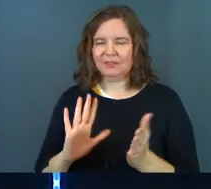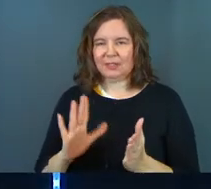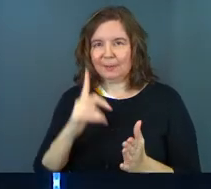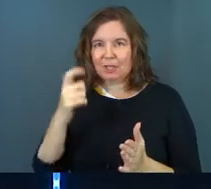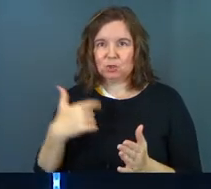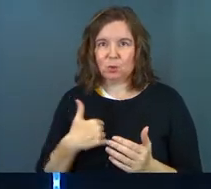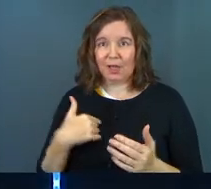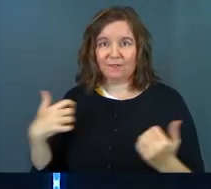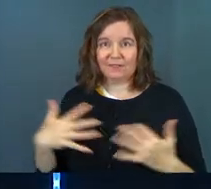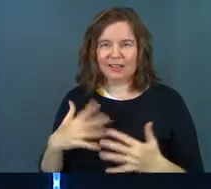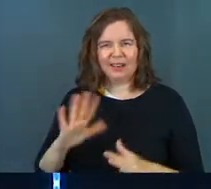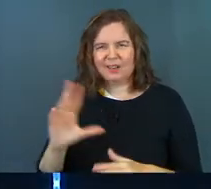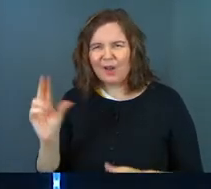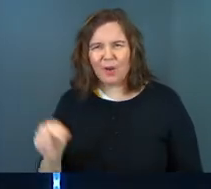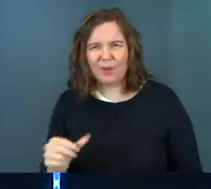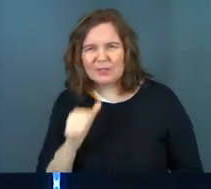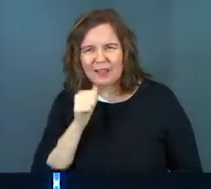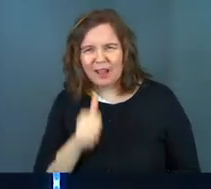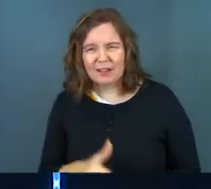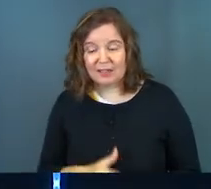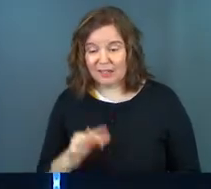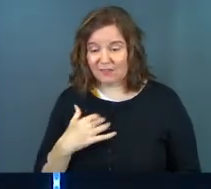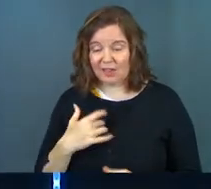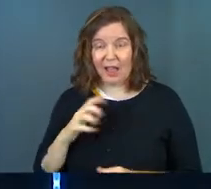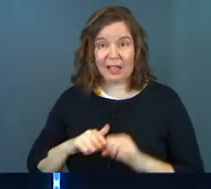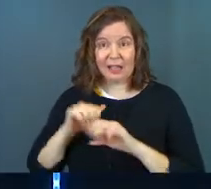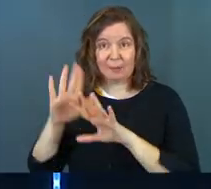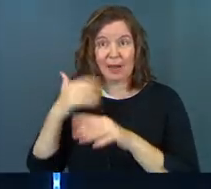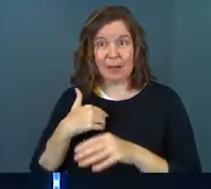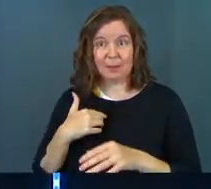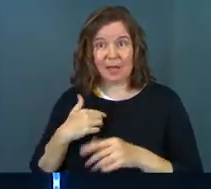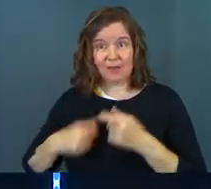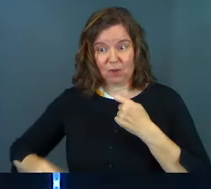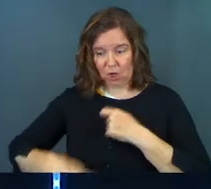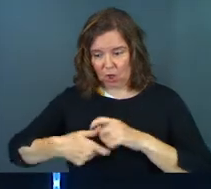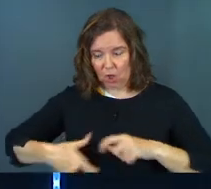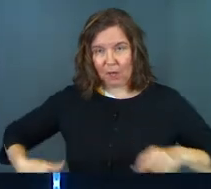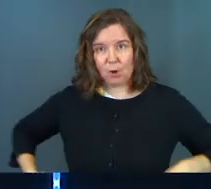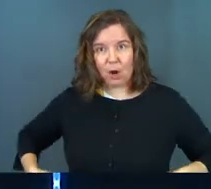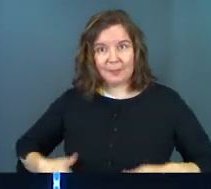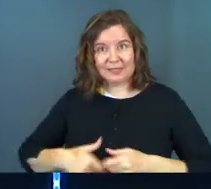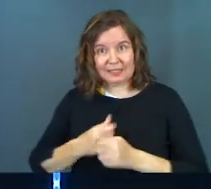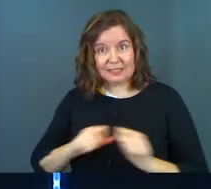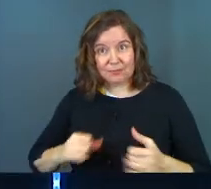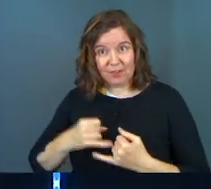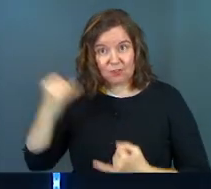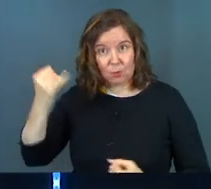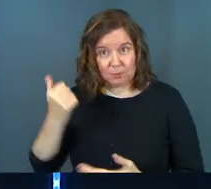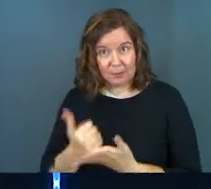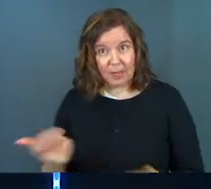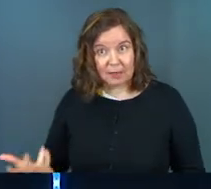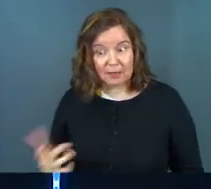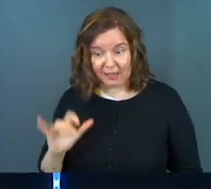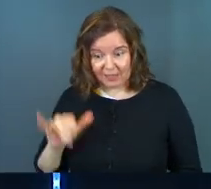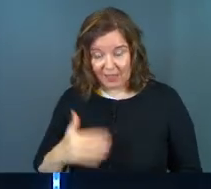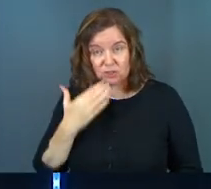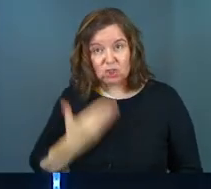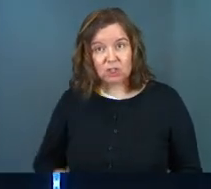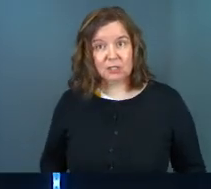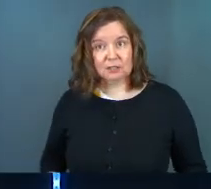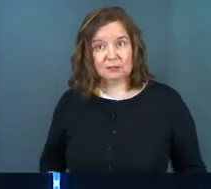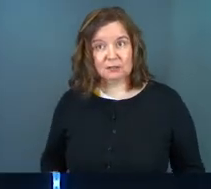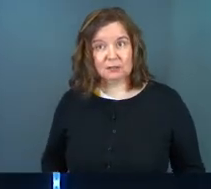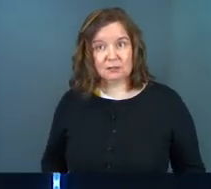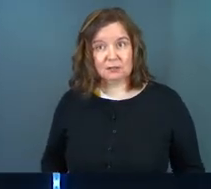stuff, it's like because you've got fear. It's no, it's not. If I climb a mountain, I'm going to have a climbing harness on and some safety ropes. Amen? Like, that's